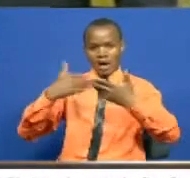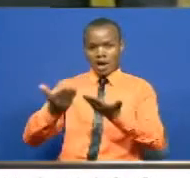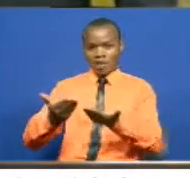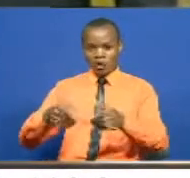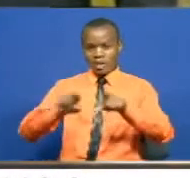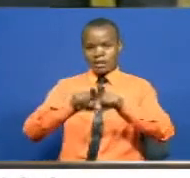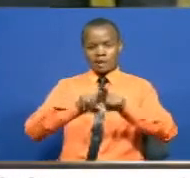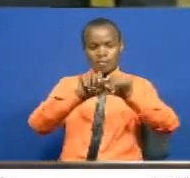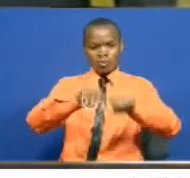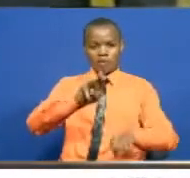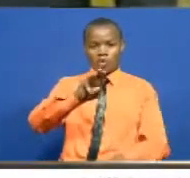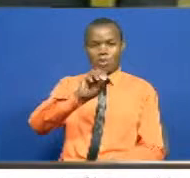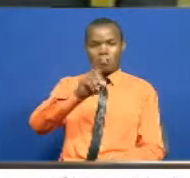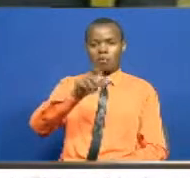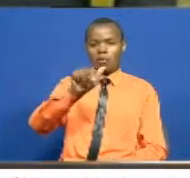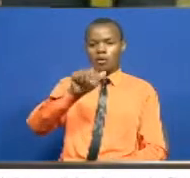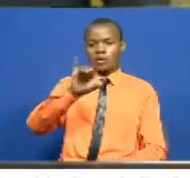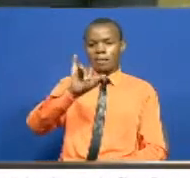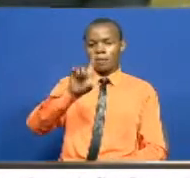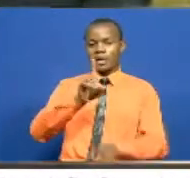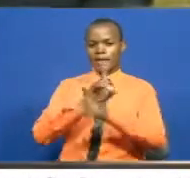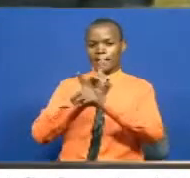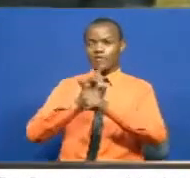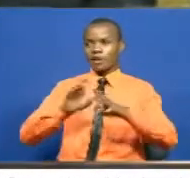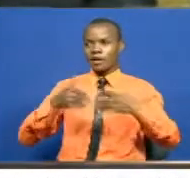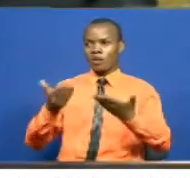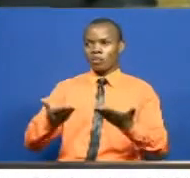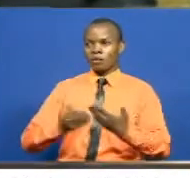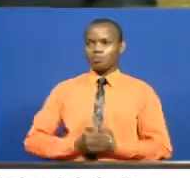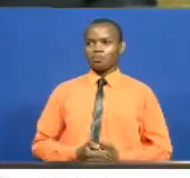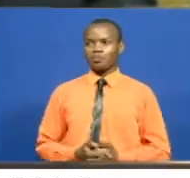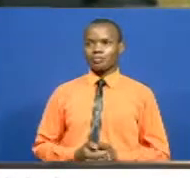Mozambique respond to the Morans?